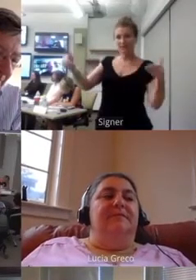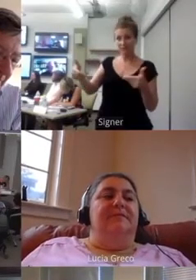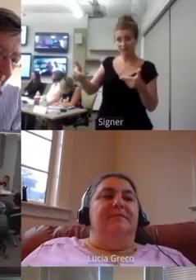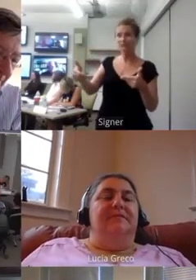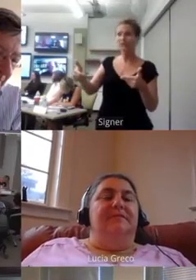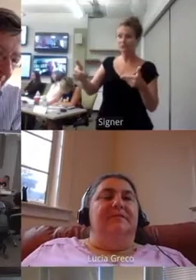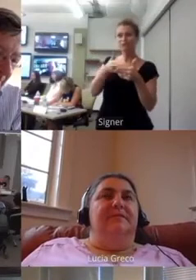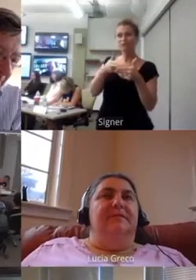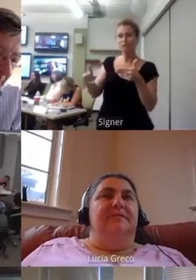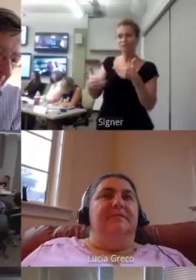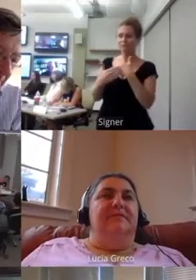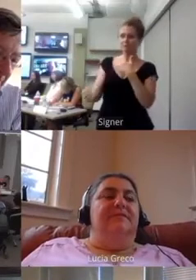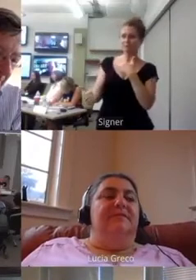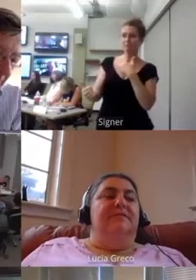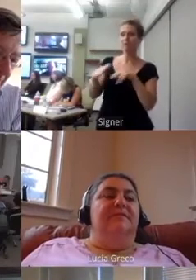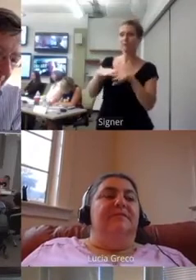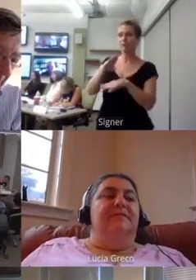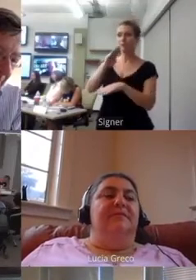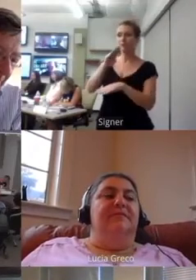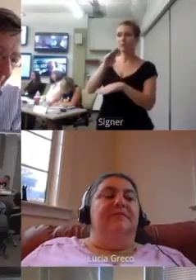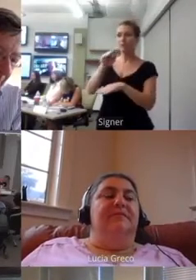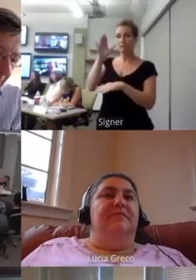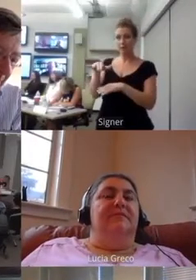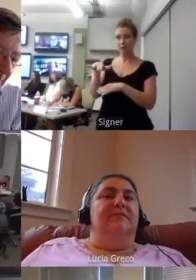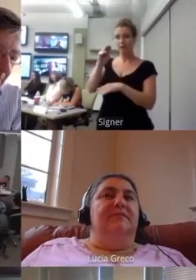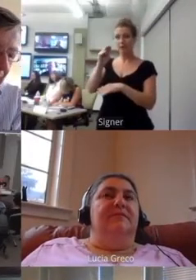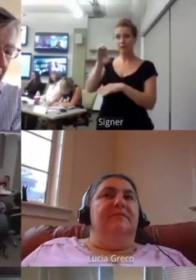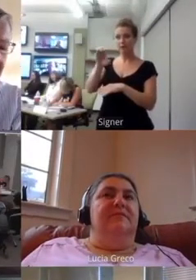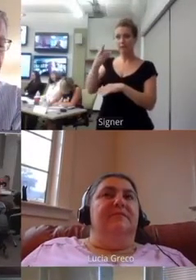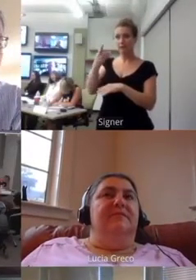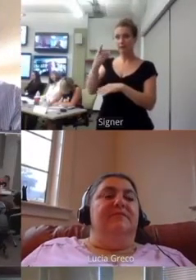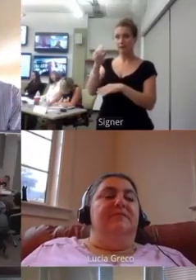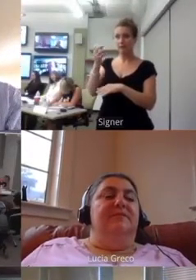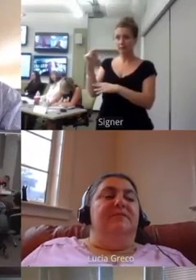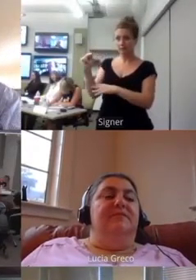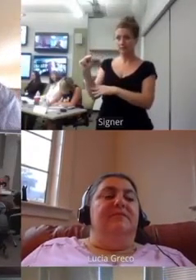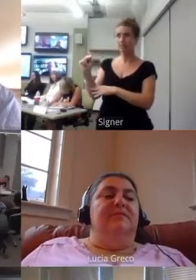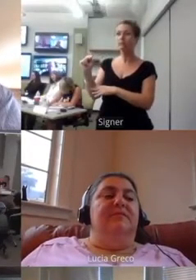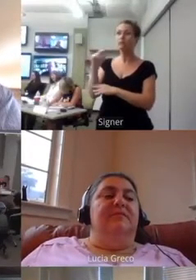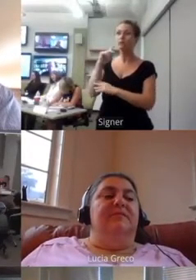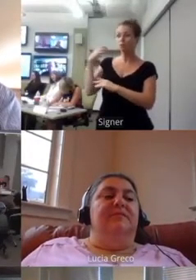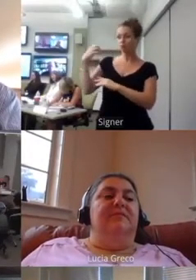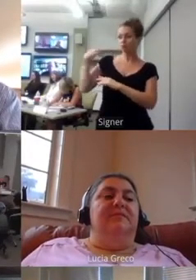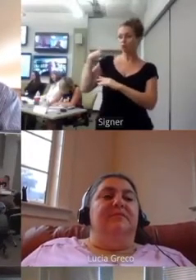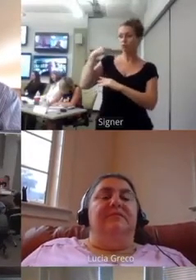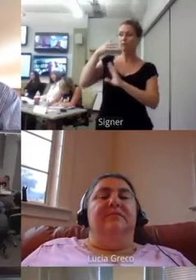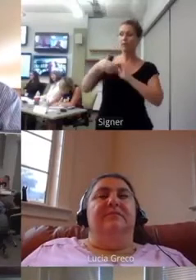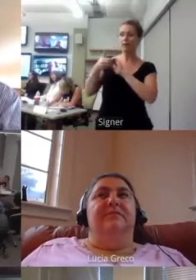on Barry McMahon, the chair of the Alliance, to bring us words of greeting.